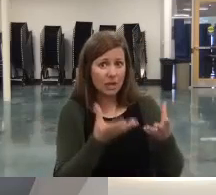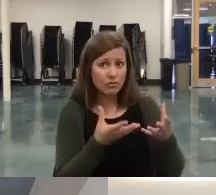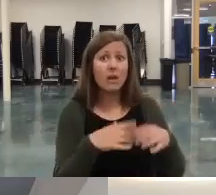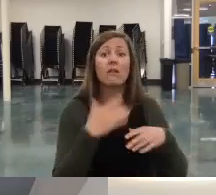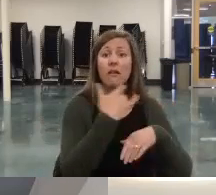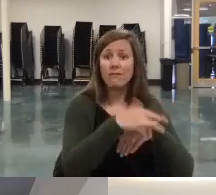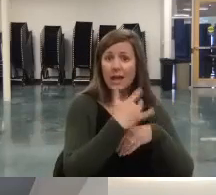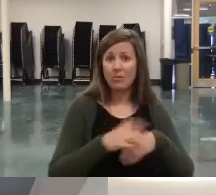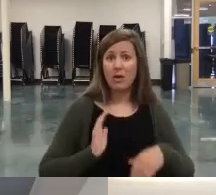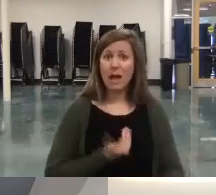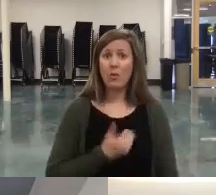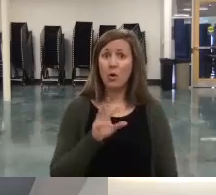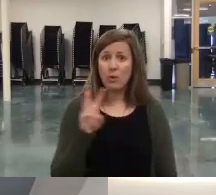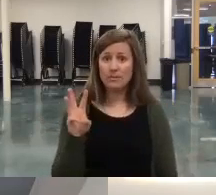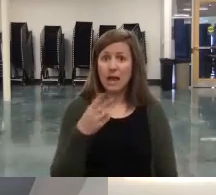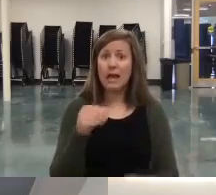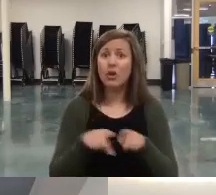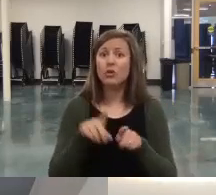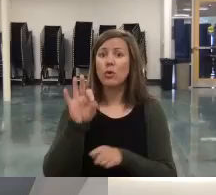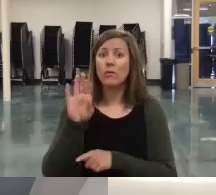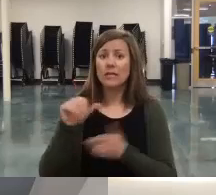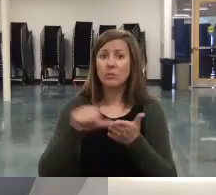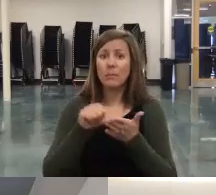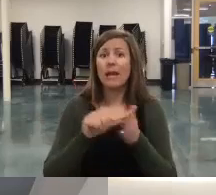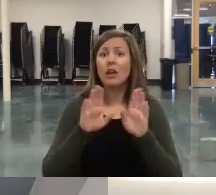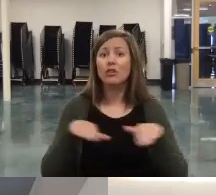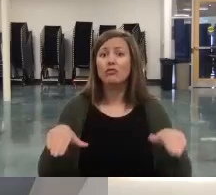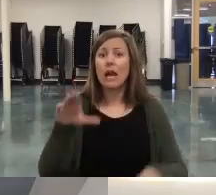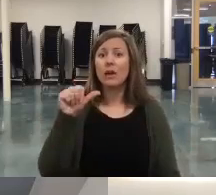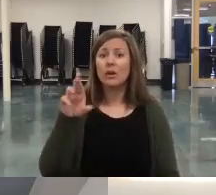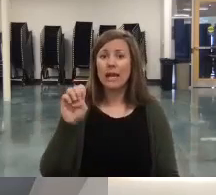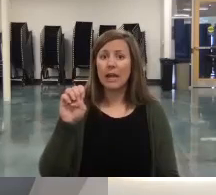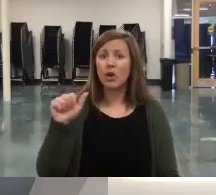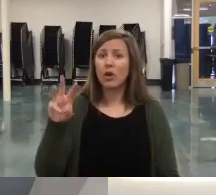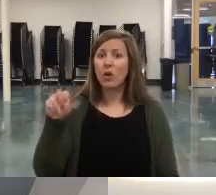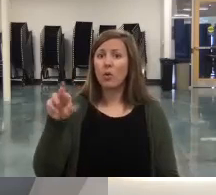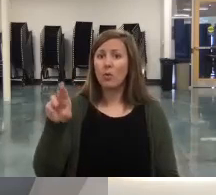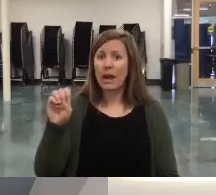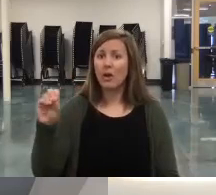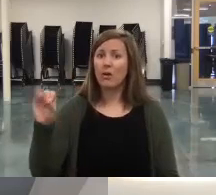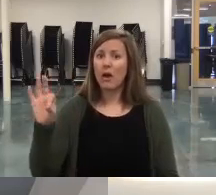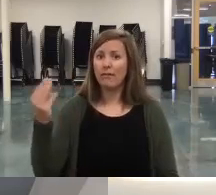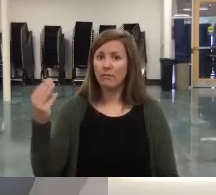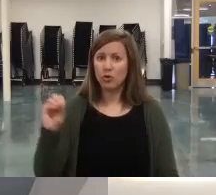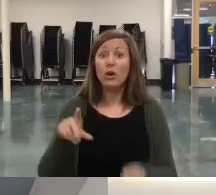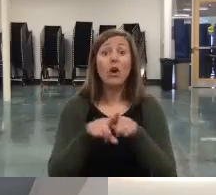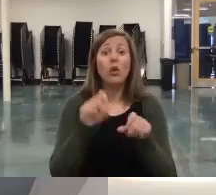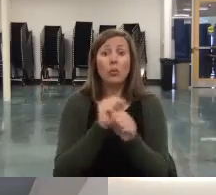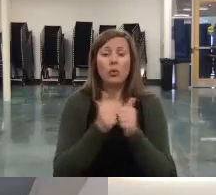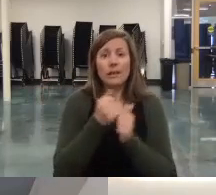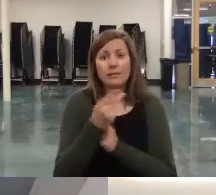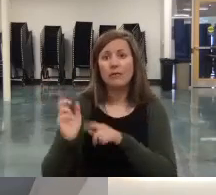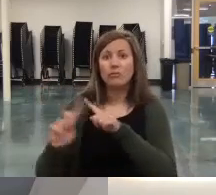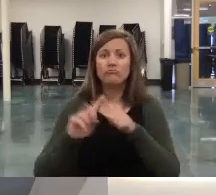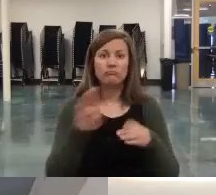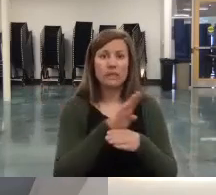and available on our website and on our Facebook page, Child Care Aware of Missouri. And we have also worked with several entities